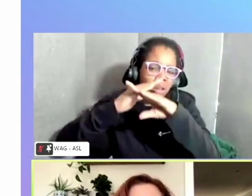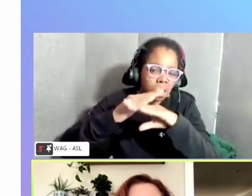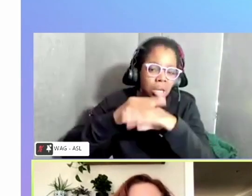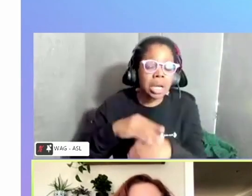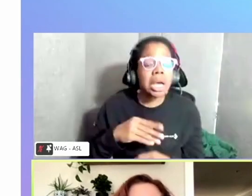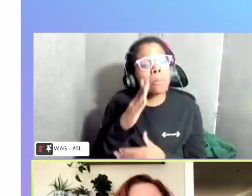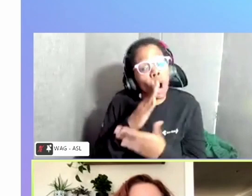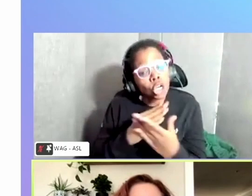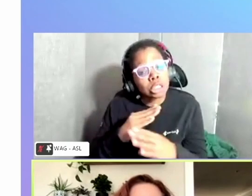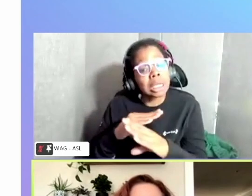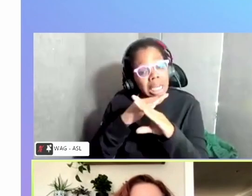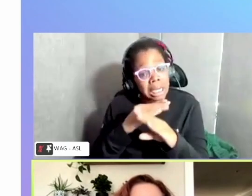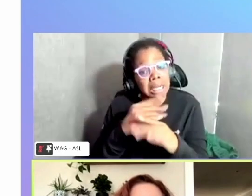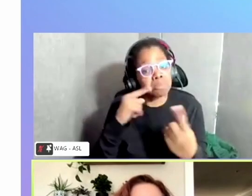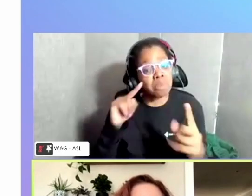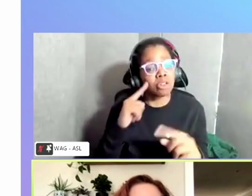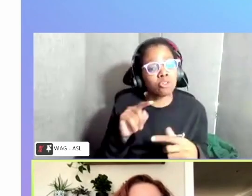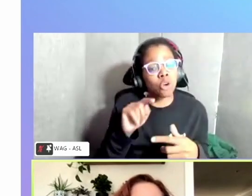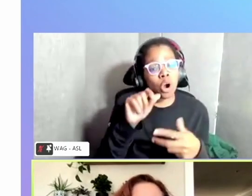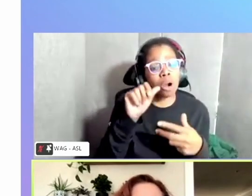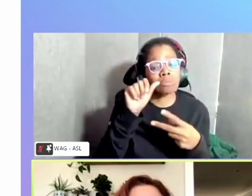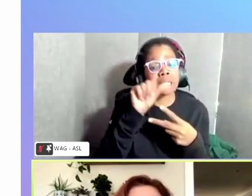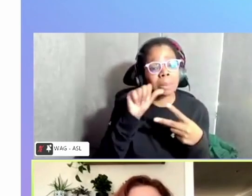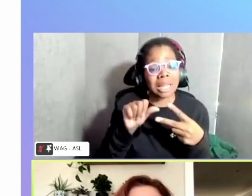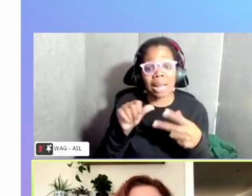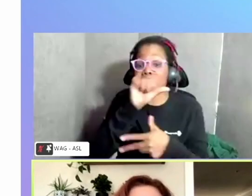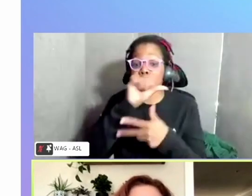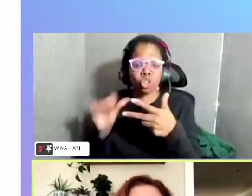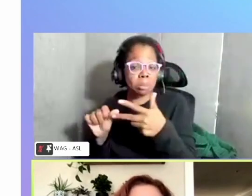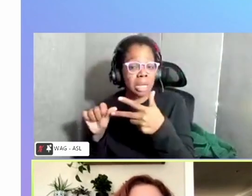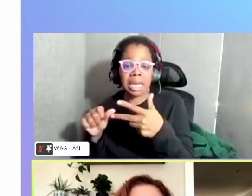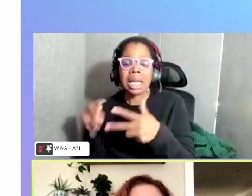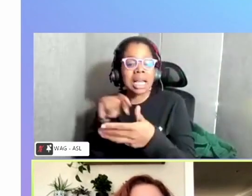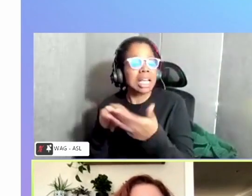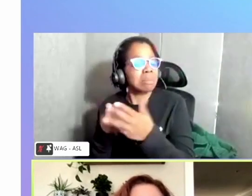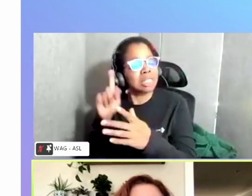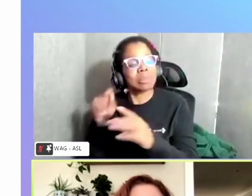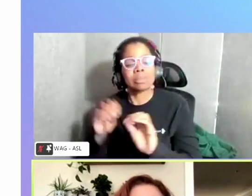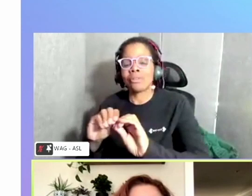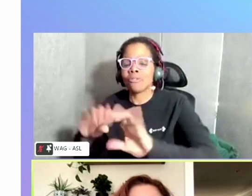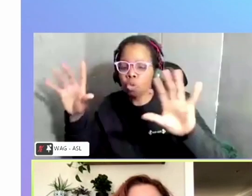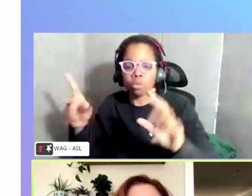AA, but the AAA version doesn't allow any part of that link to be hidden.